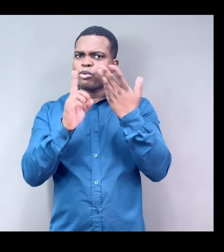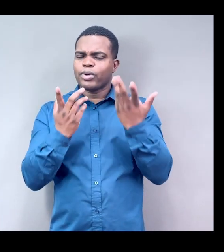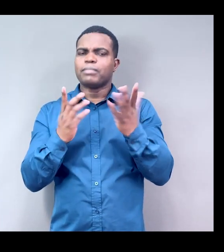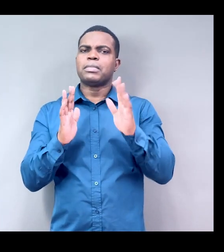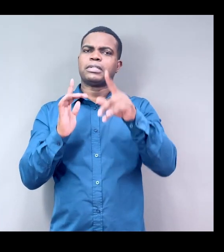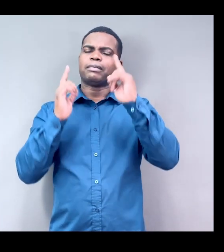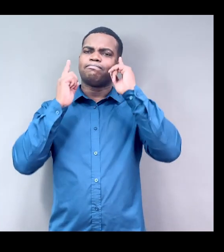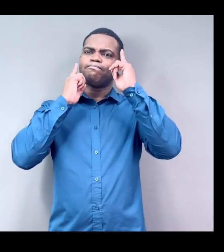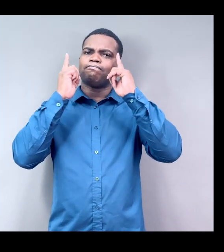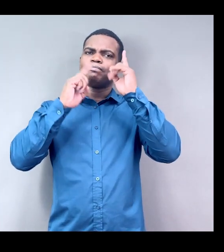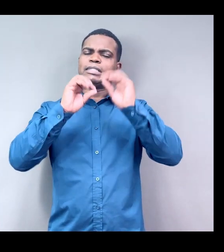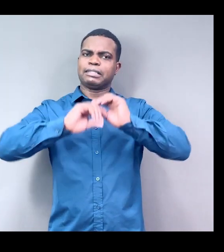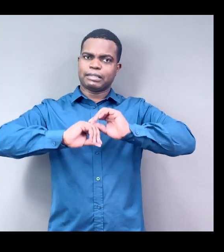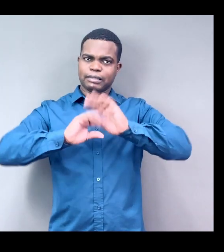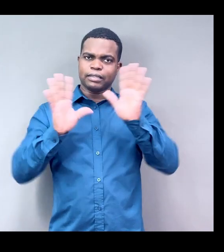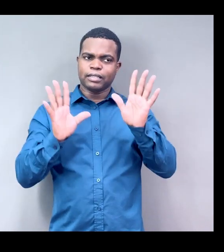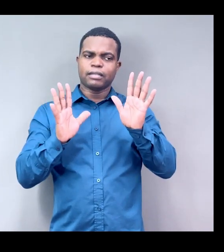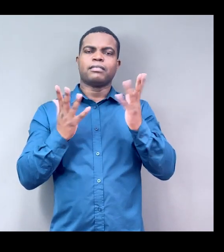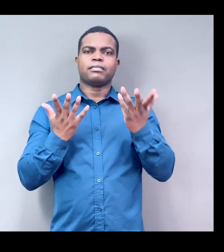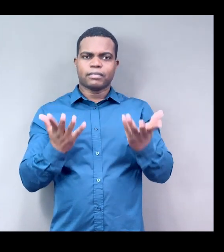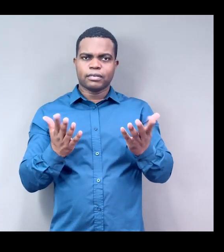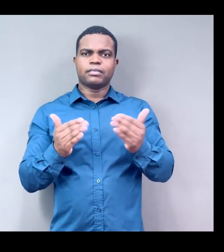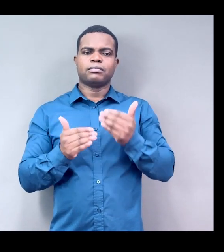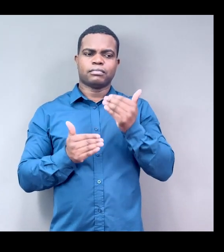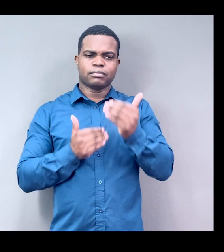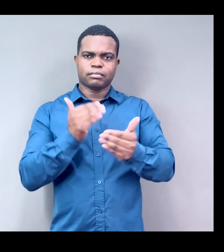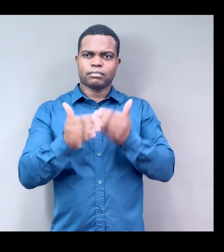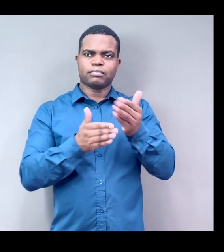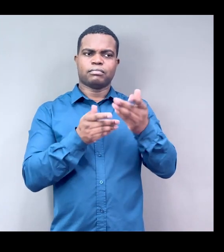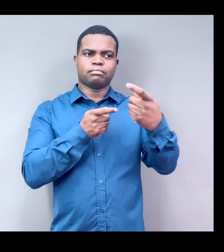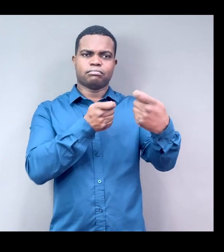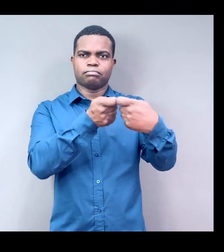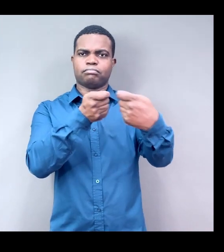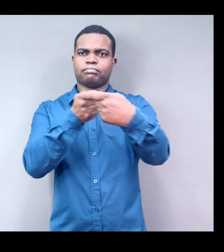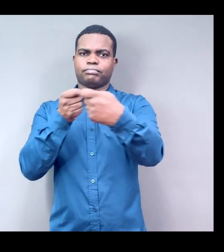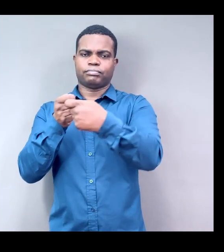engagement activities, your audience preferences, and